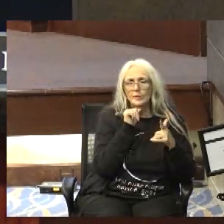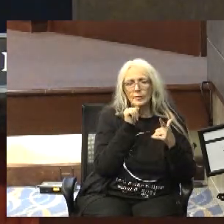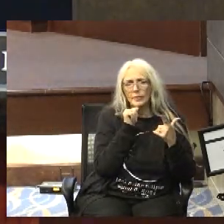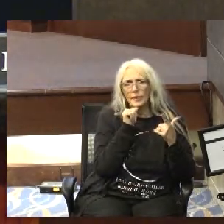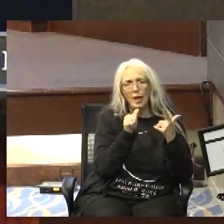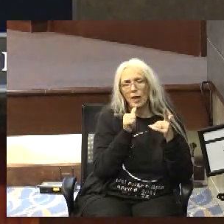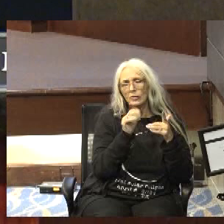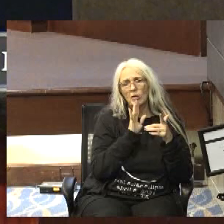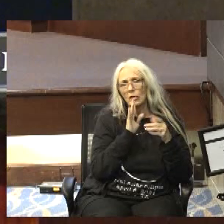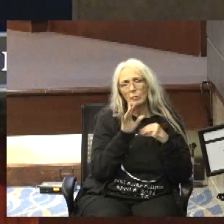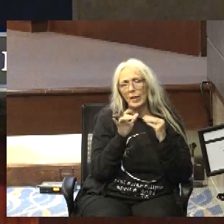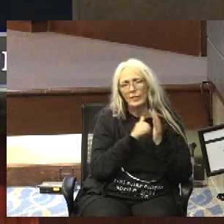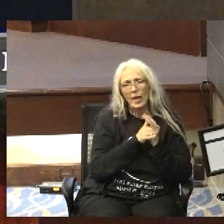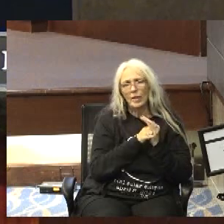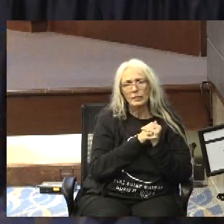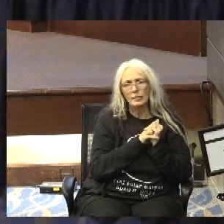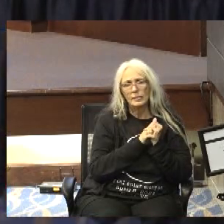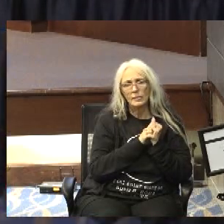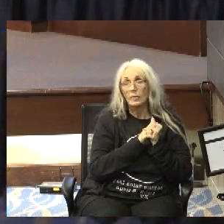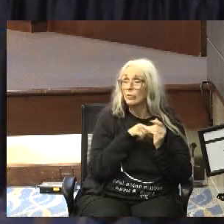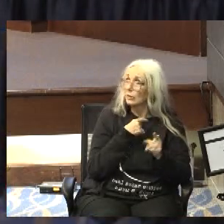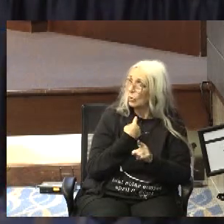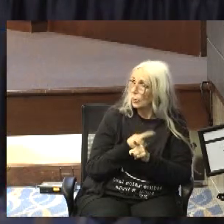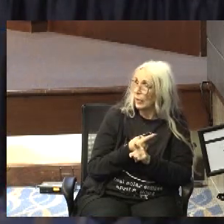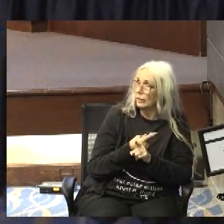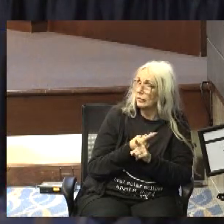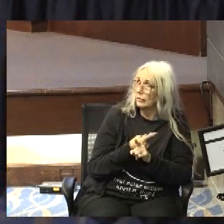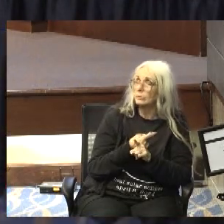that we're talking about here, correct?